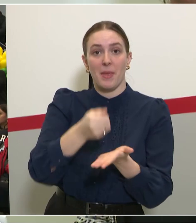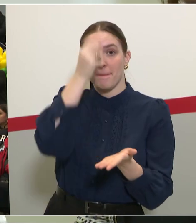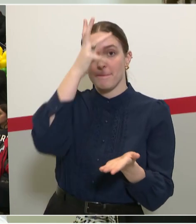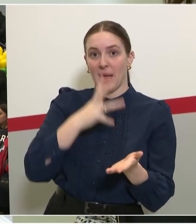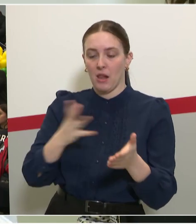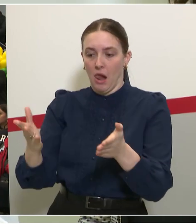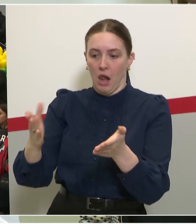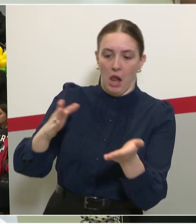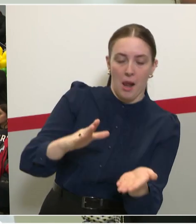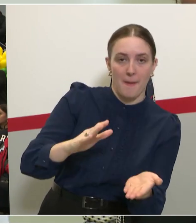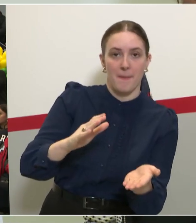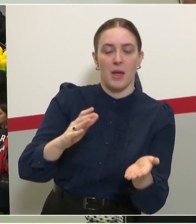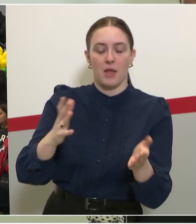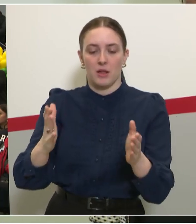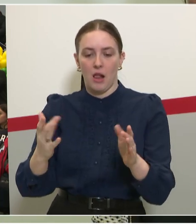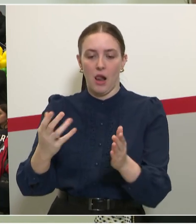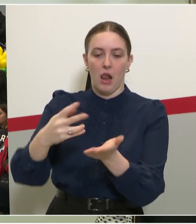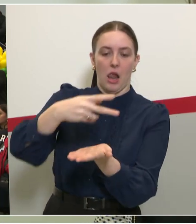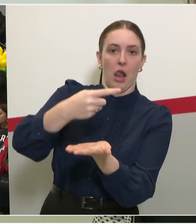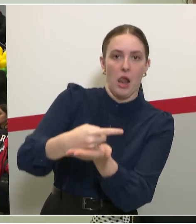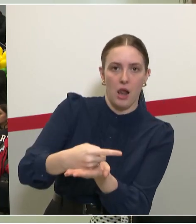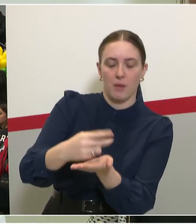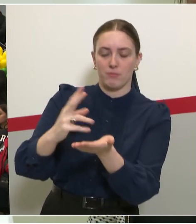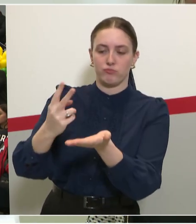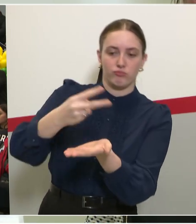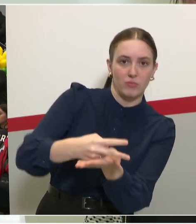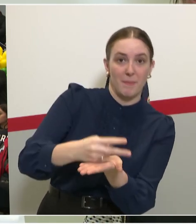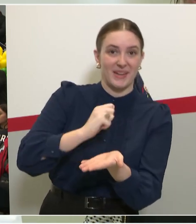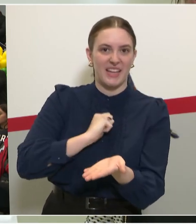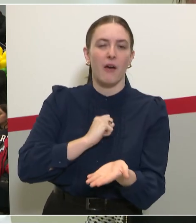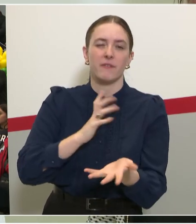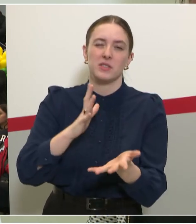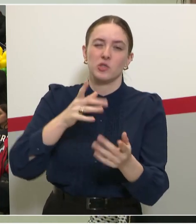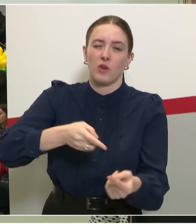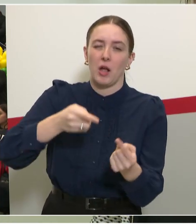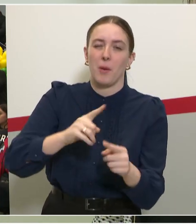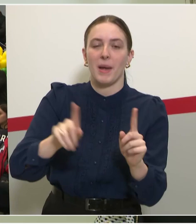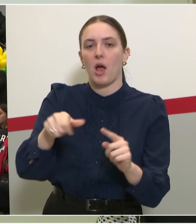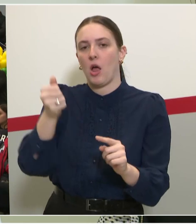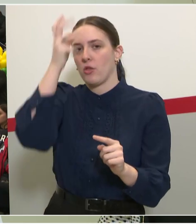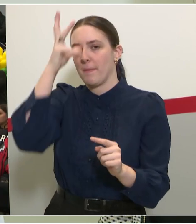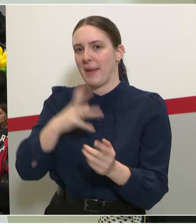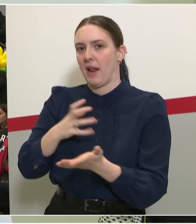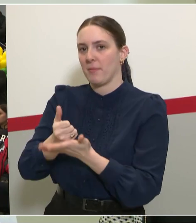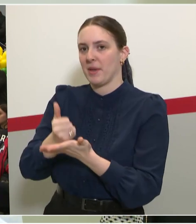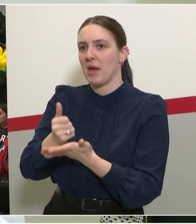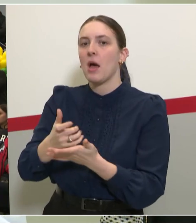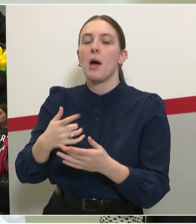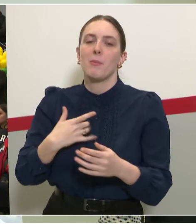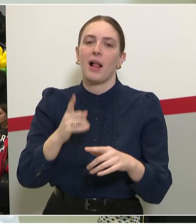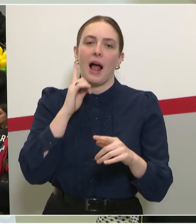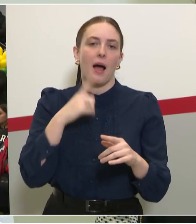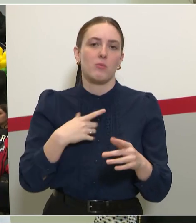idea. Another man on the train helped me get him down, but then, I'll spare you the nasty bits,